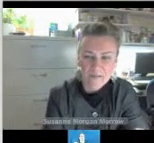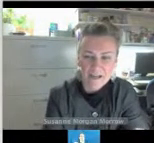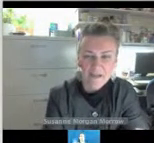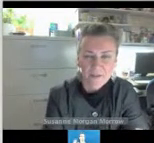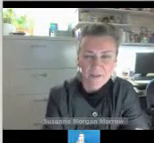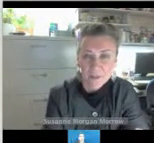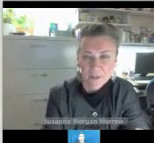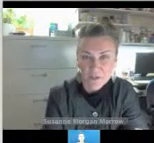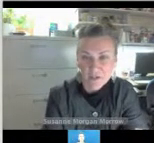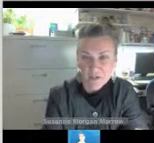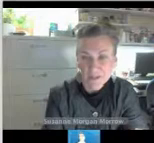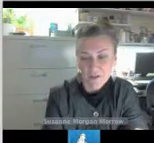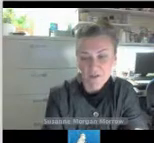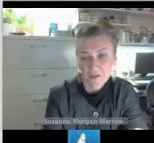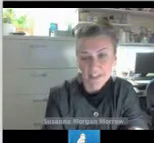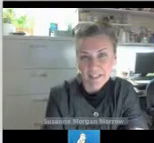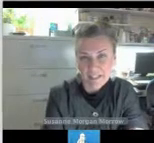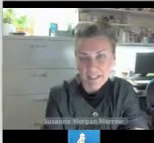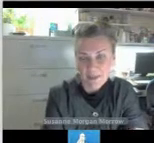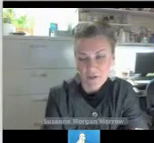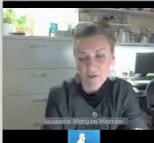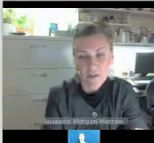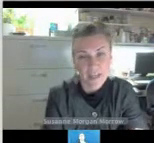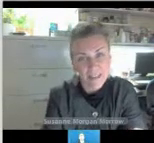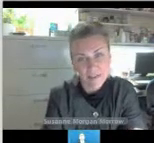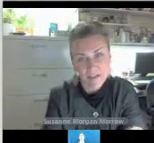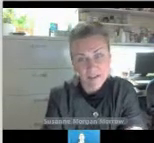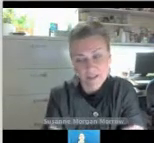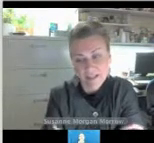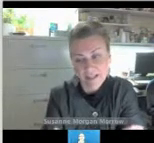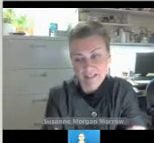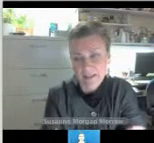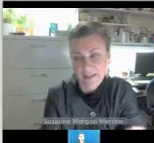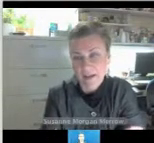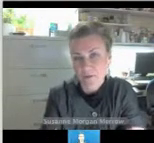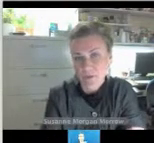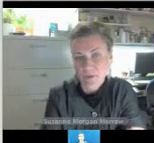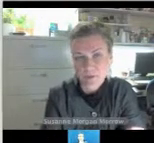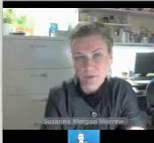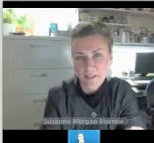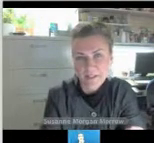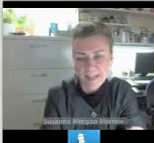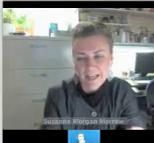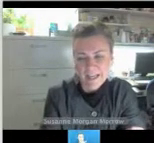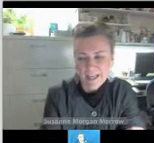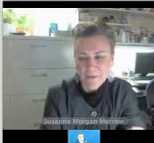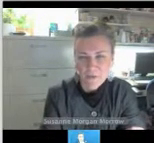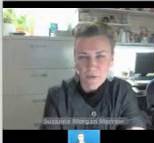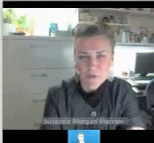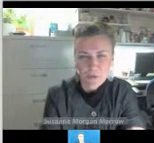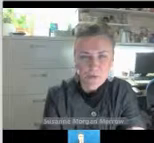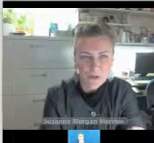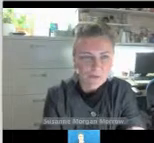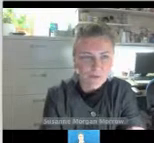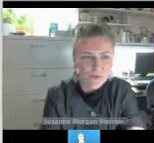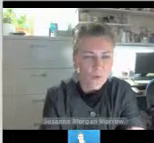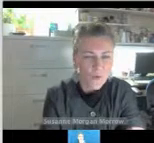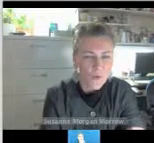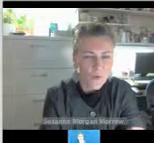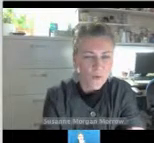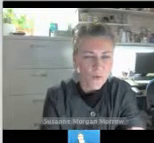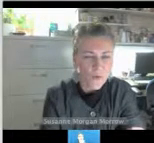at the Marie Center and also in connection with the Katie Center at St. Catherine University. They're the ones who were able